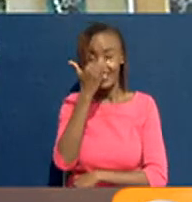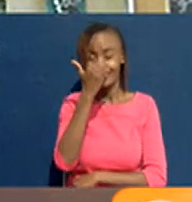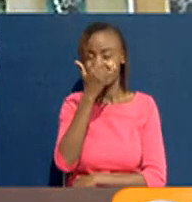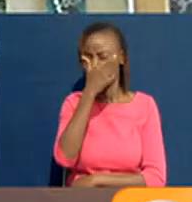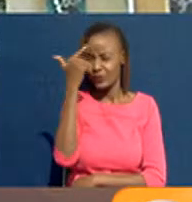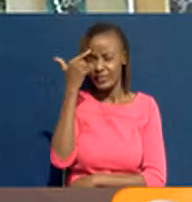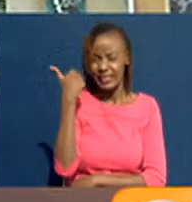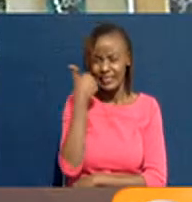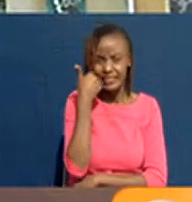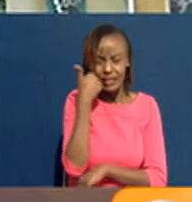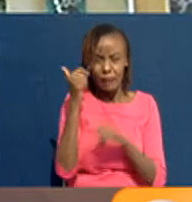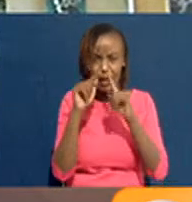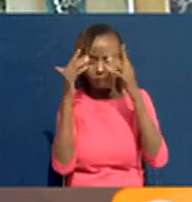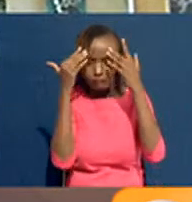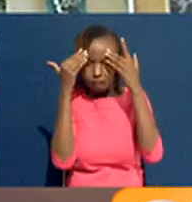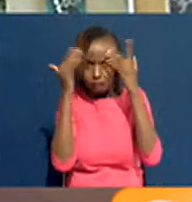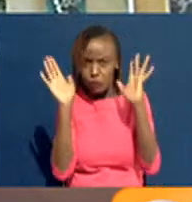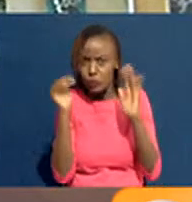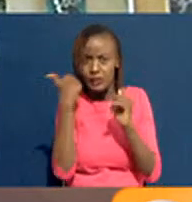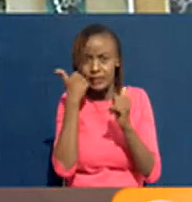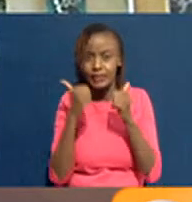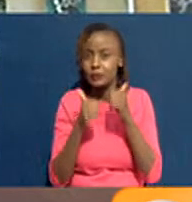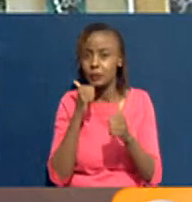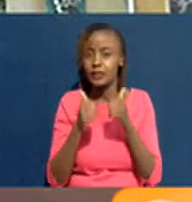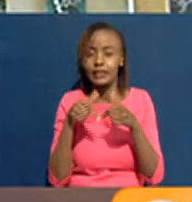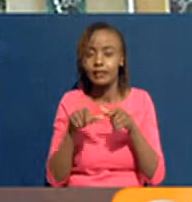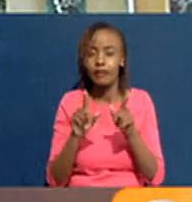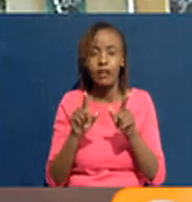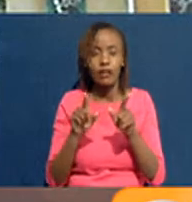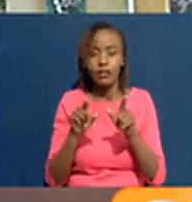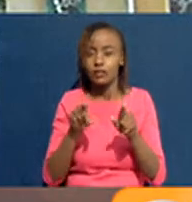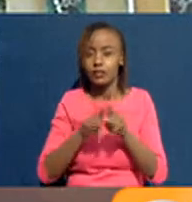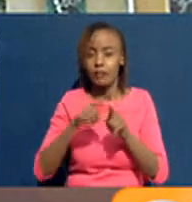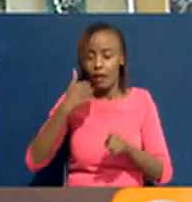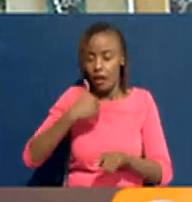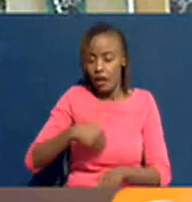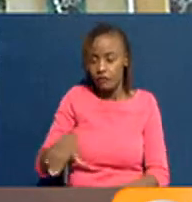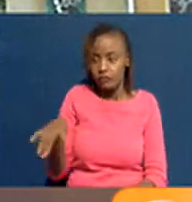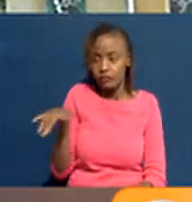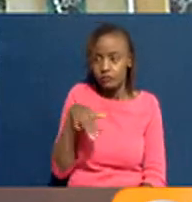symptoms of a mysterious disease that left them with slight paralysis on their legs. According to